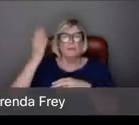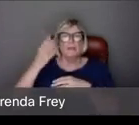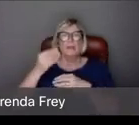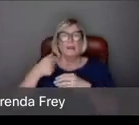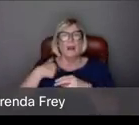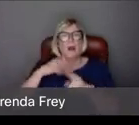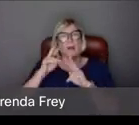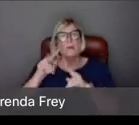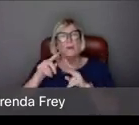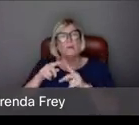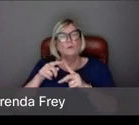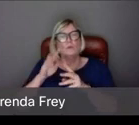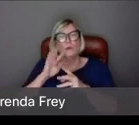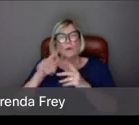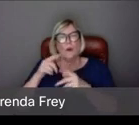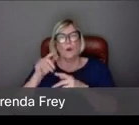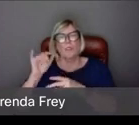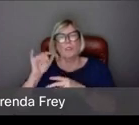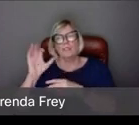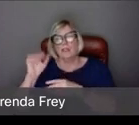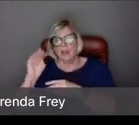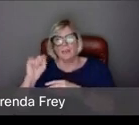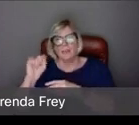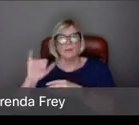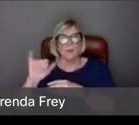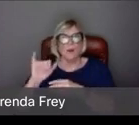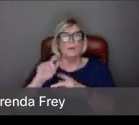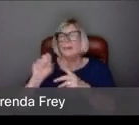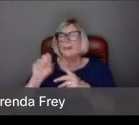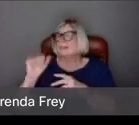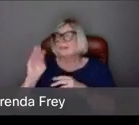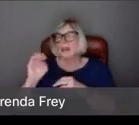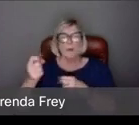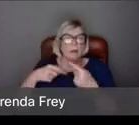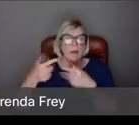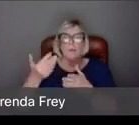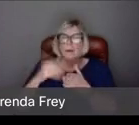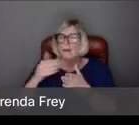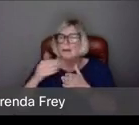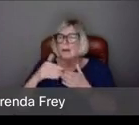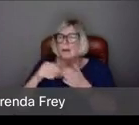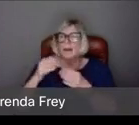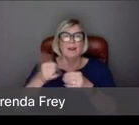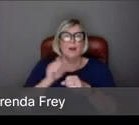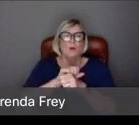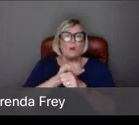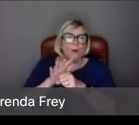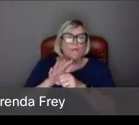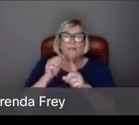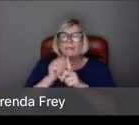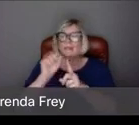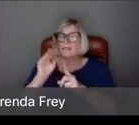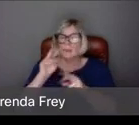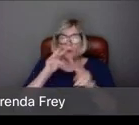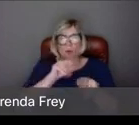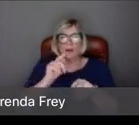well. Be looking out for that. But scams keep coming. They do. And then there's COVID scams. I mean, if you look on our website, if you